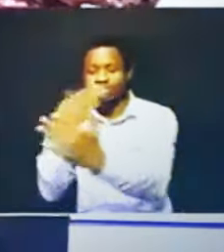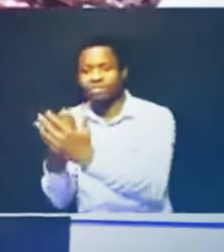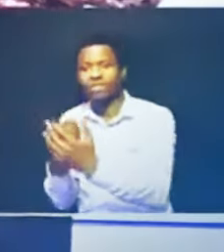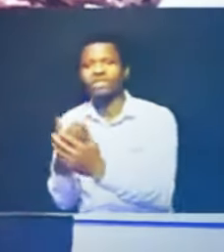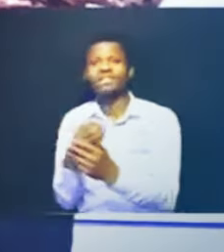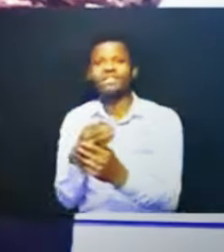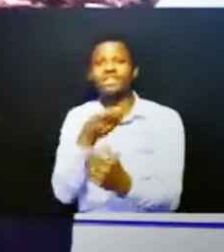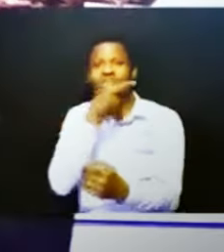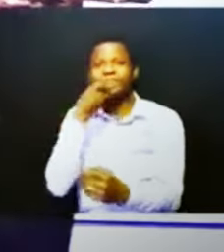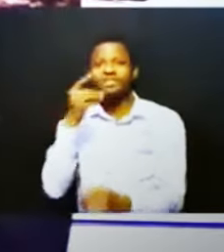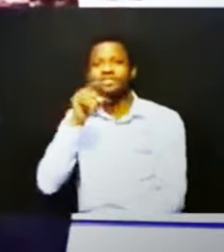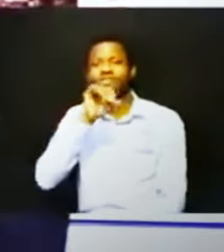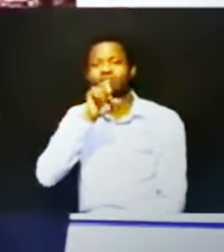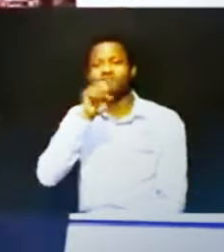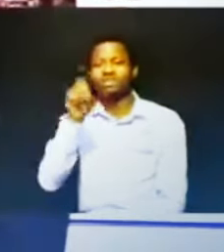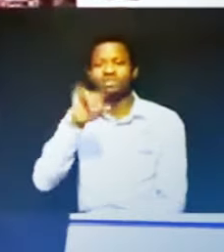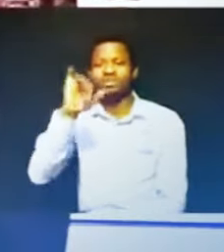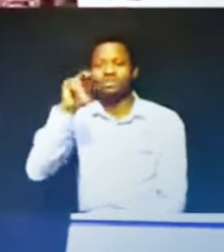stayed at Kadesh.